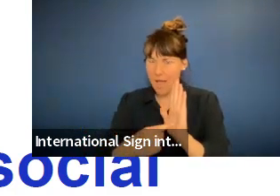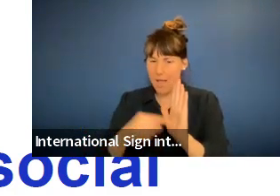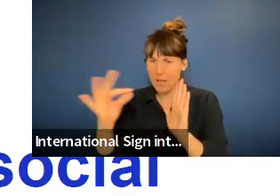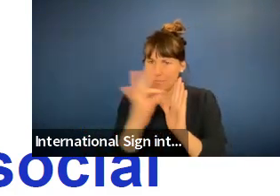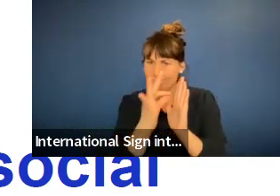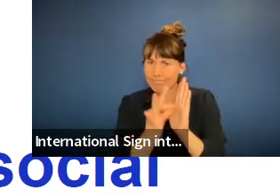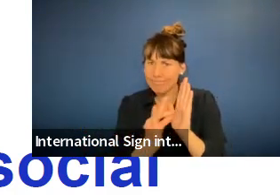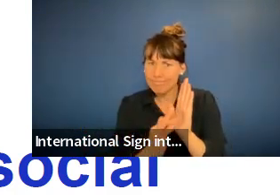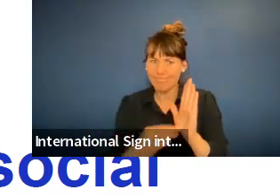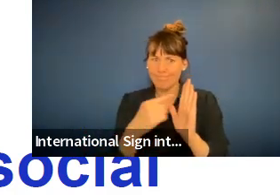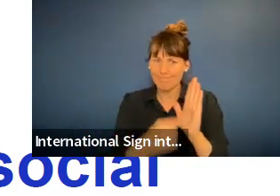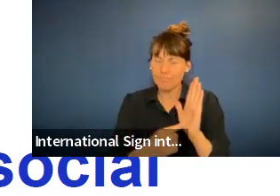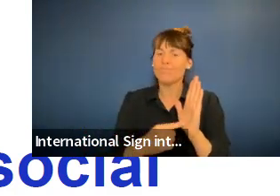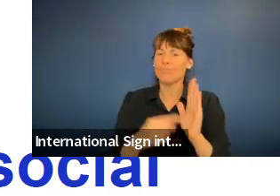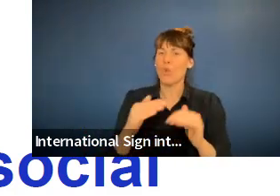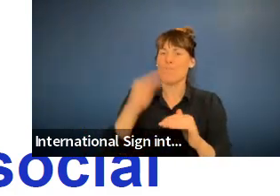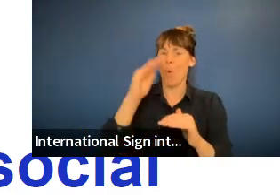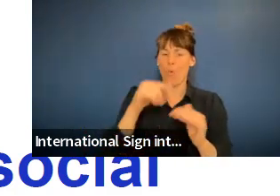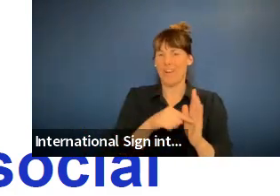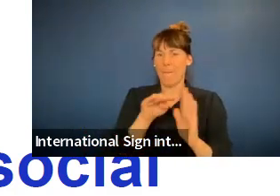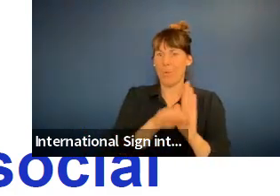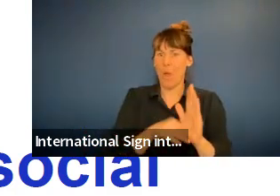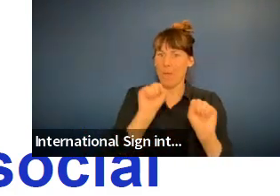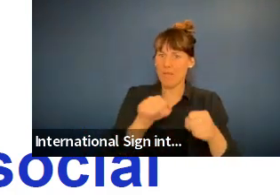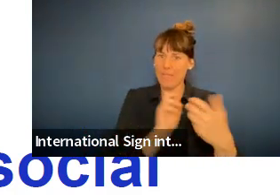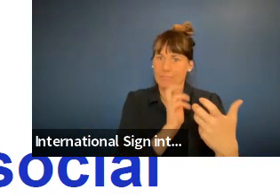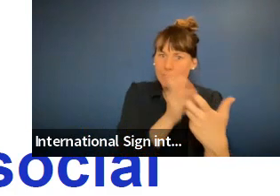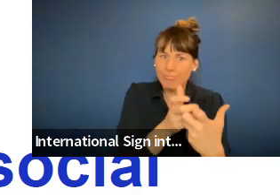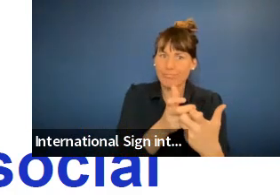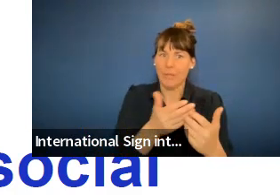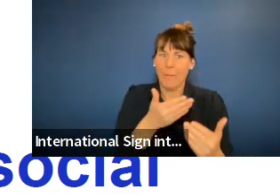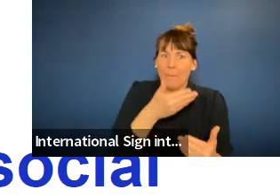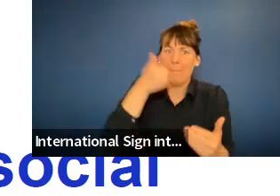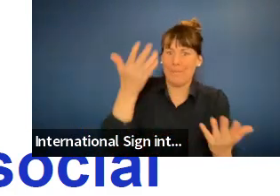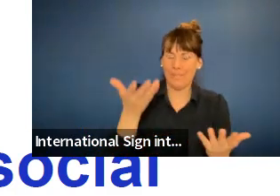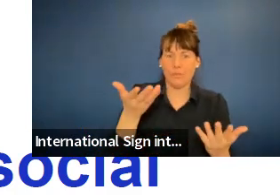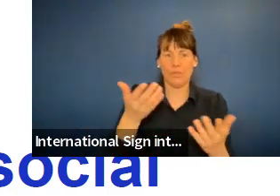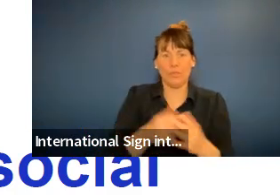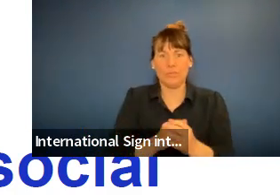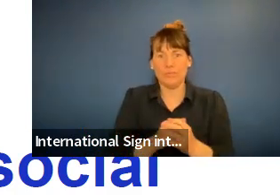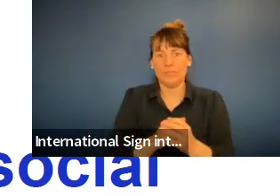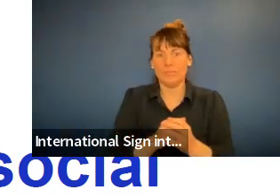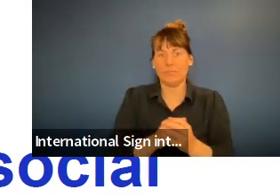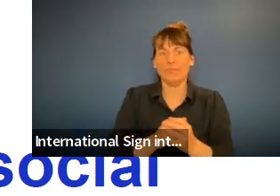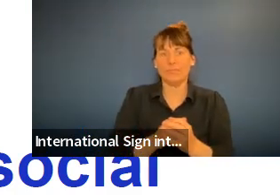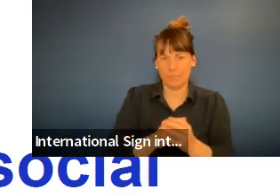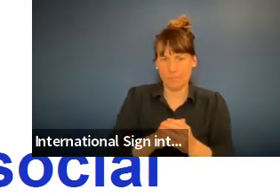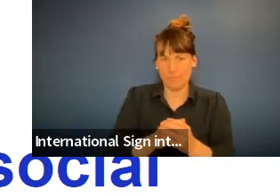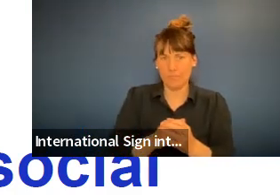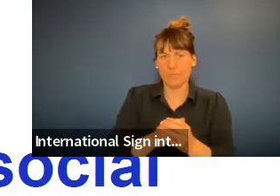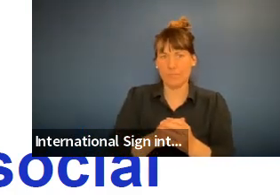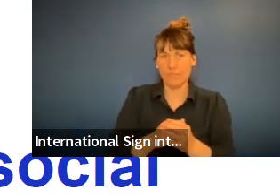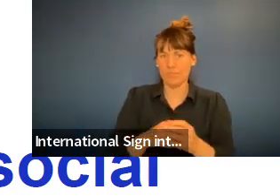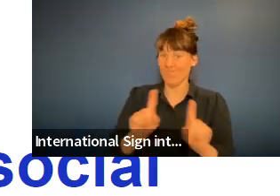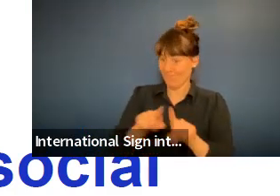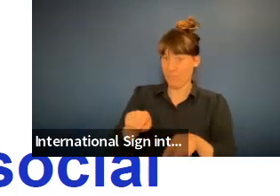sector are important. Private health plans may also have discriminatory conditions, such as denial of coverage for